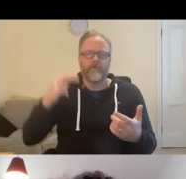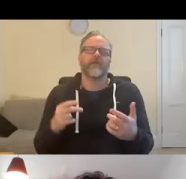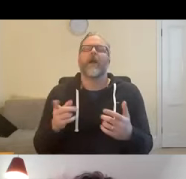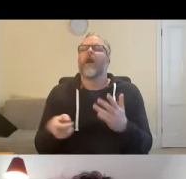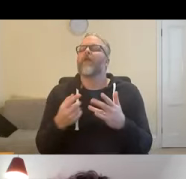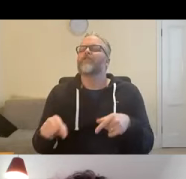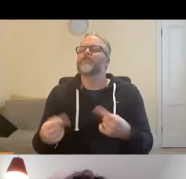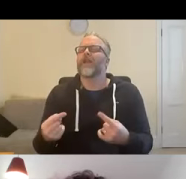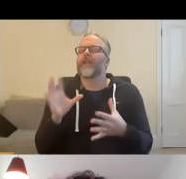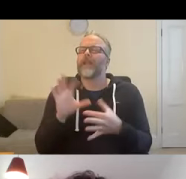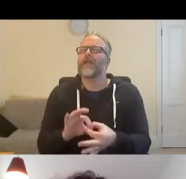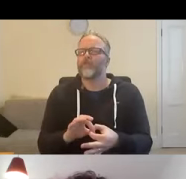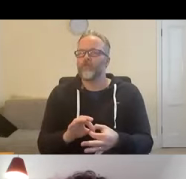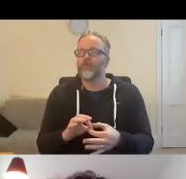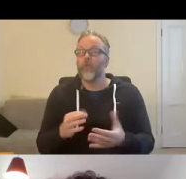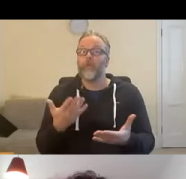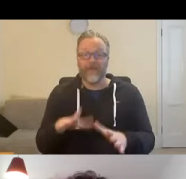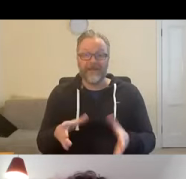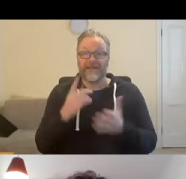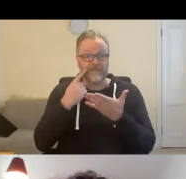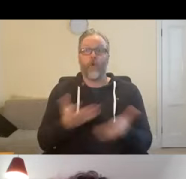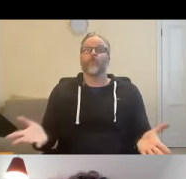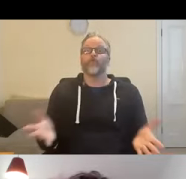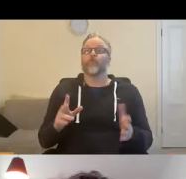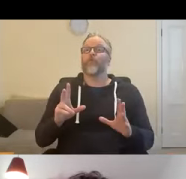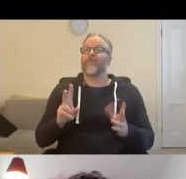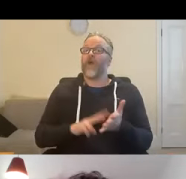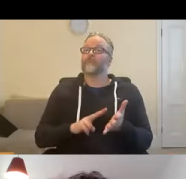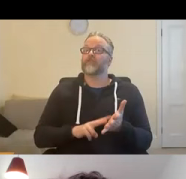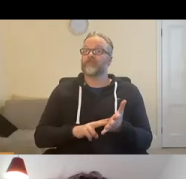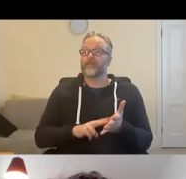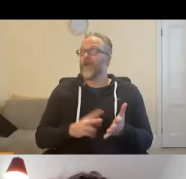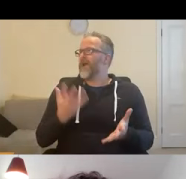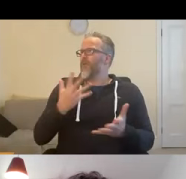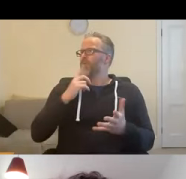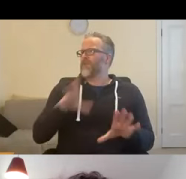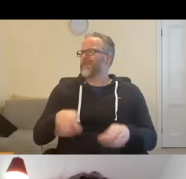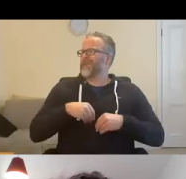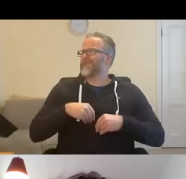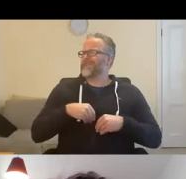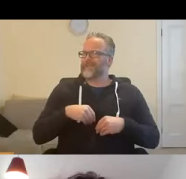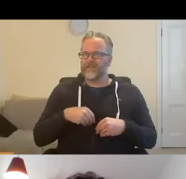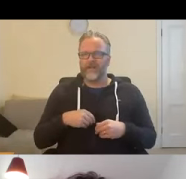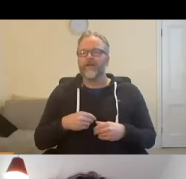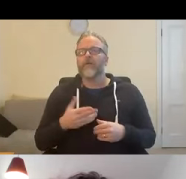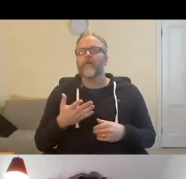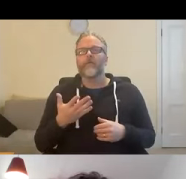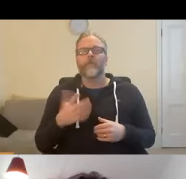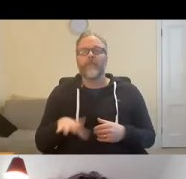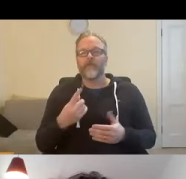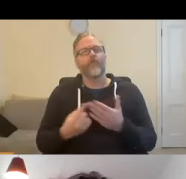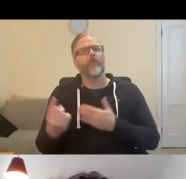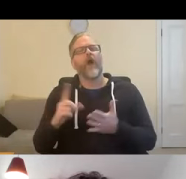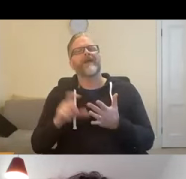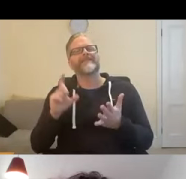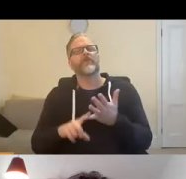challenges associated with actually being exposed to the virus, so fears around contracting it, anybody who's in ICU